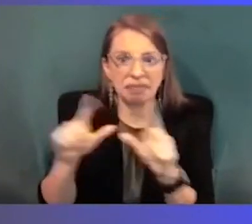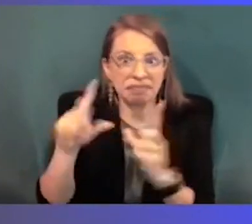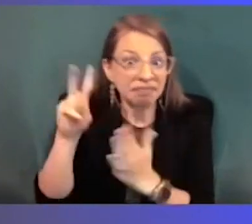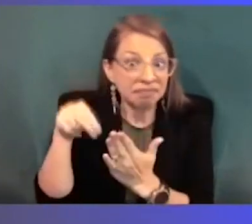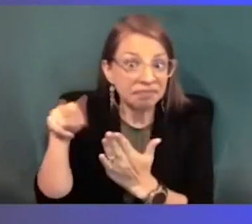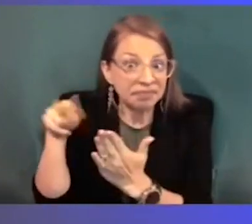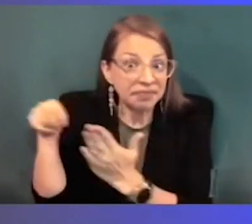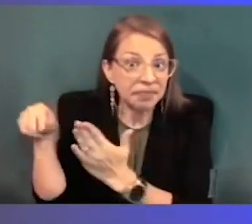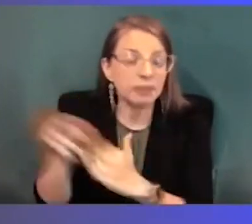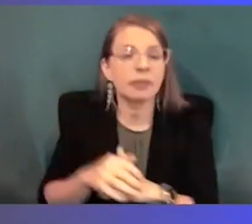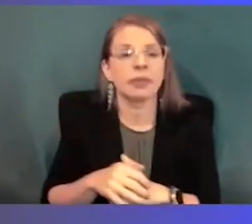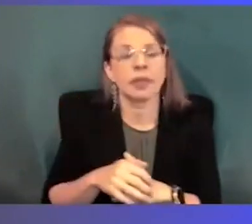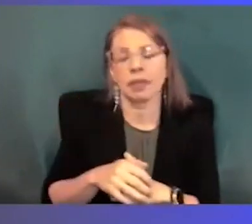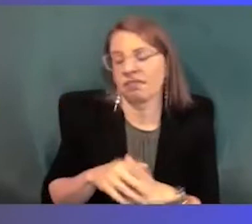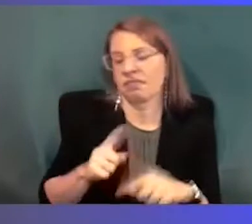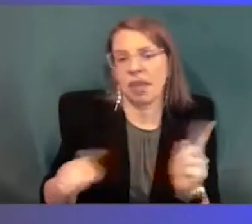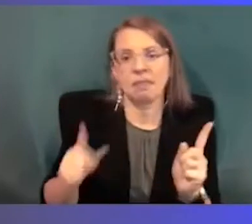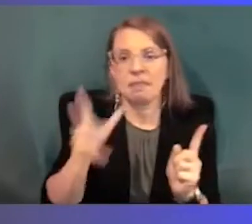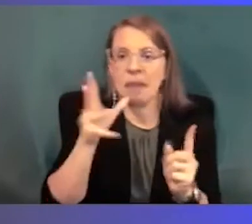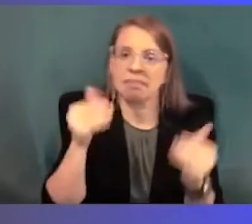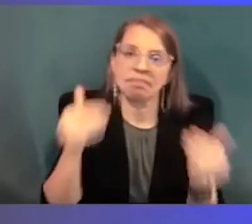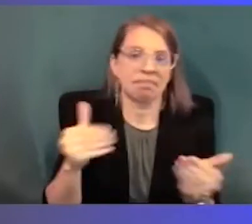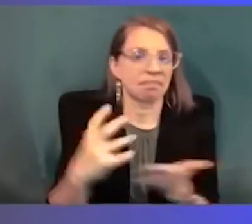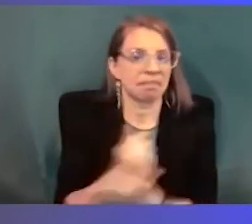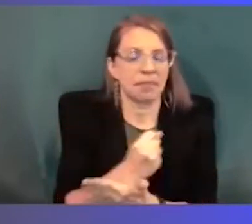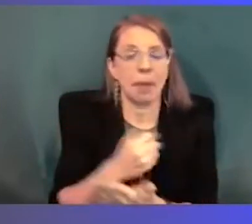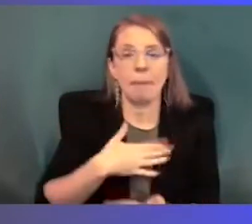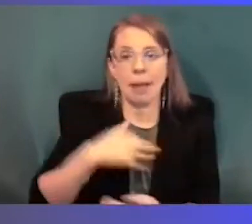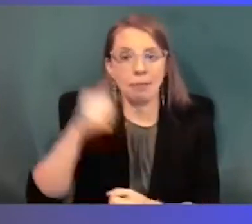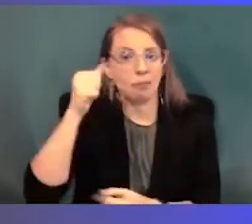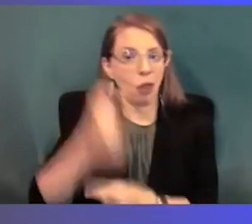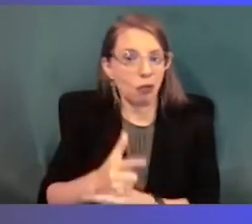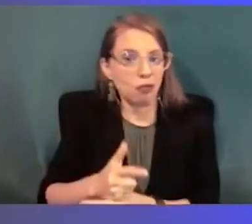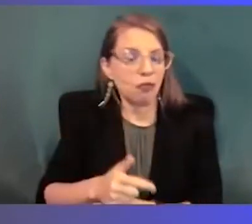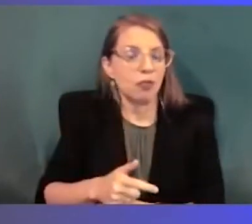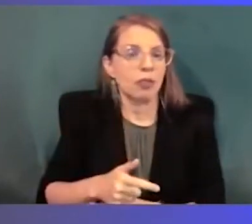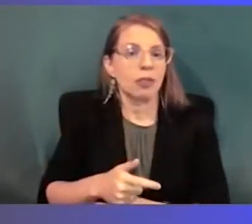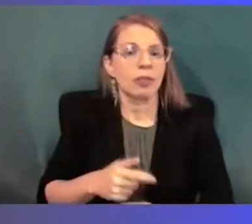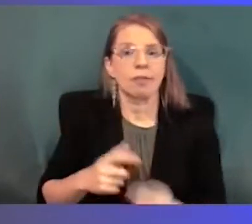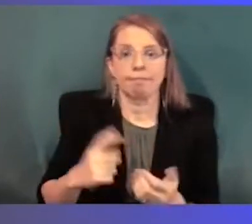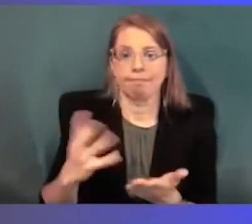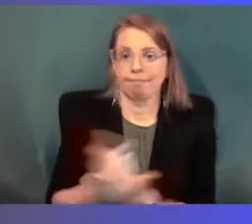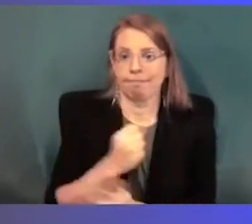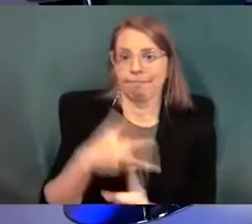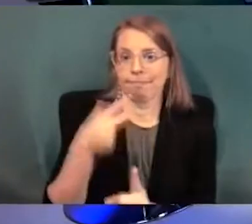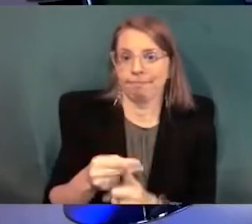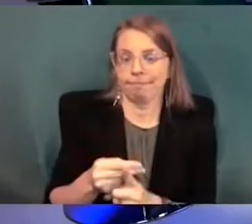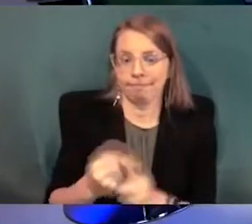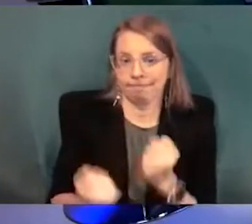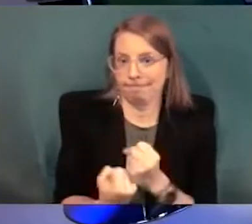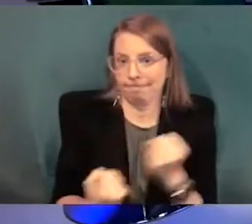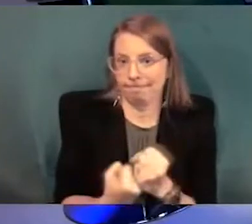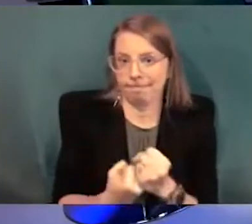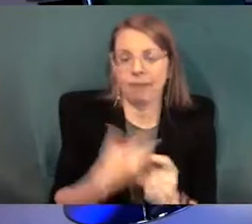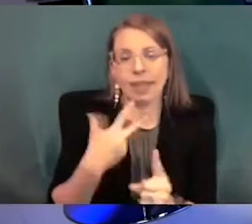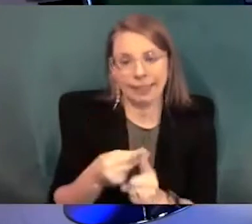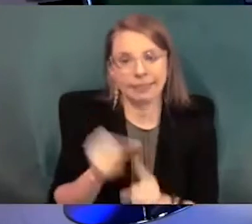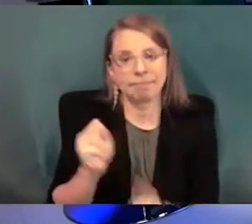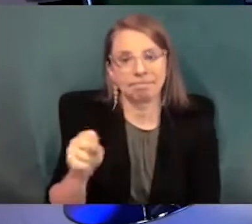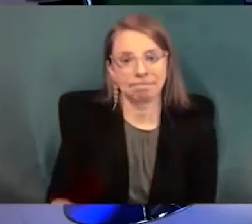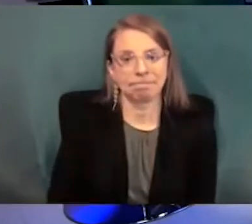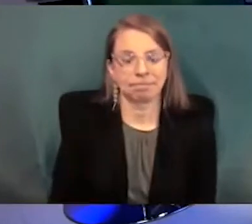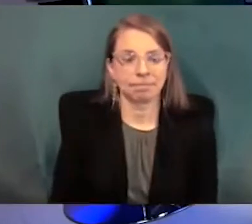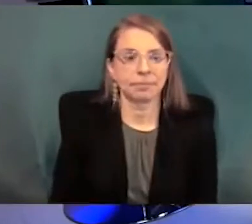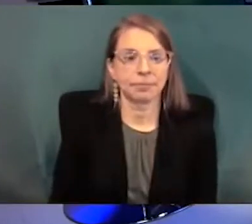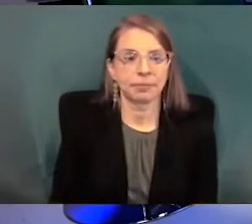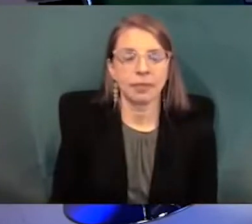got it. My brothers. So I am a big fan of it. Well, thank you for that, and thanks to you both.